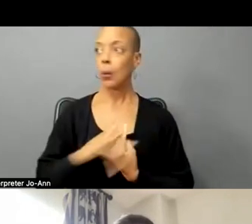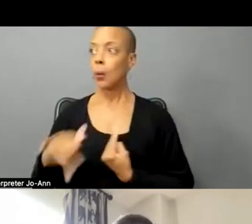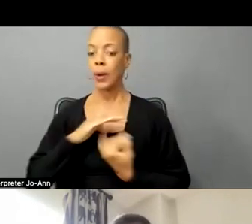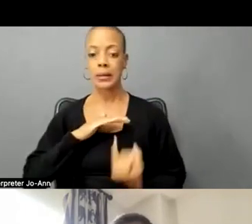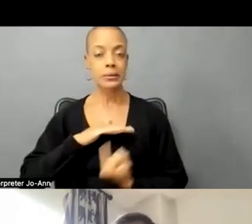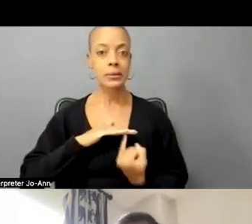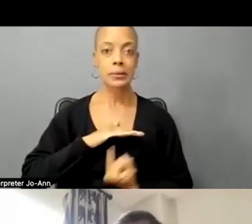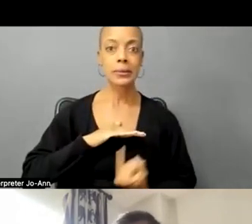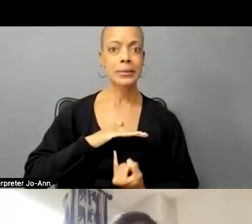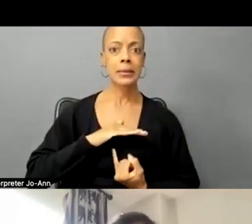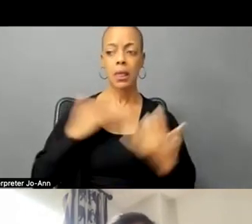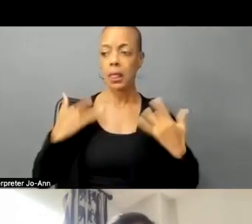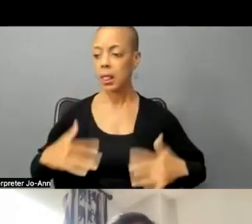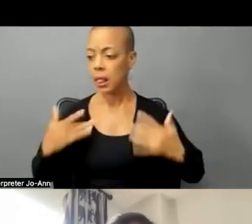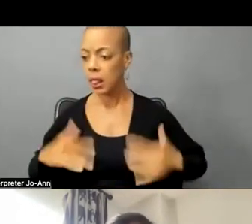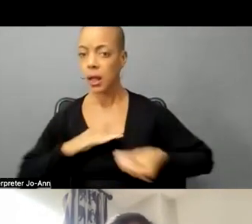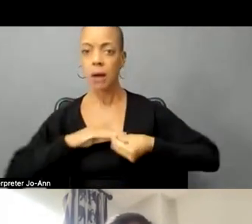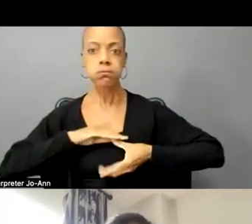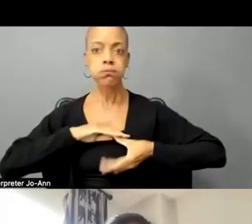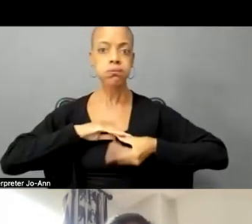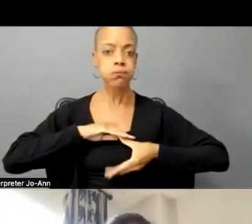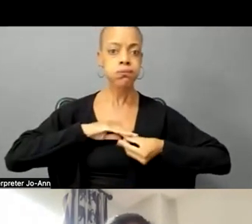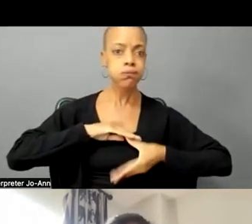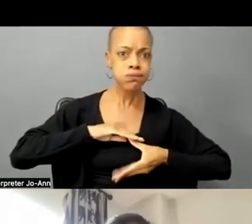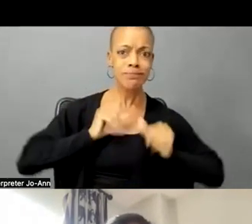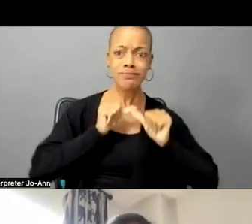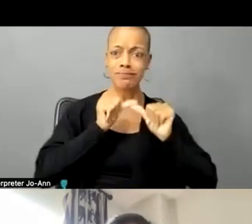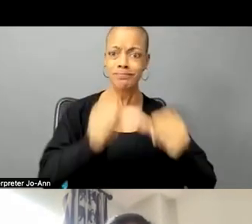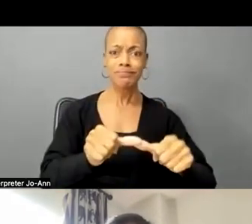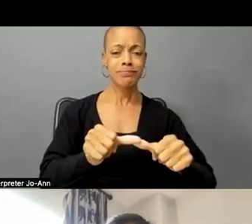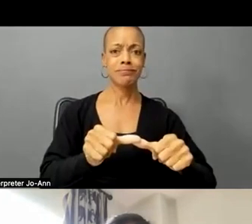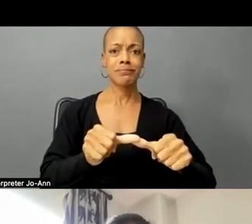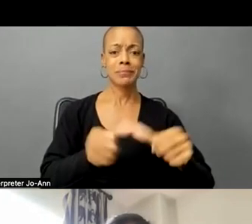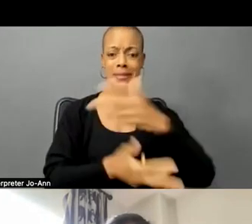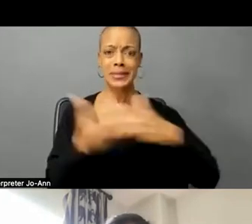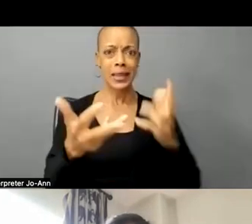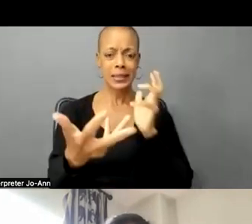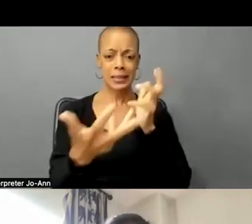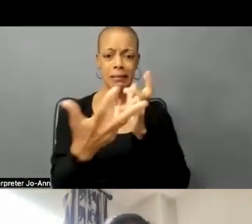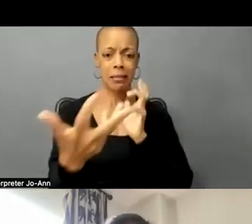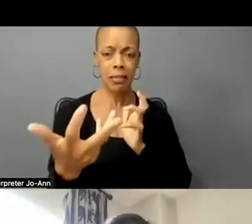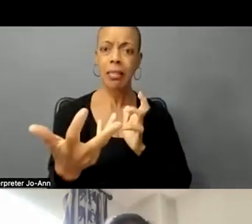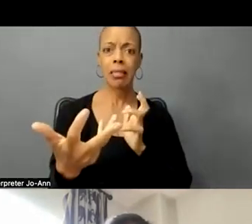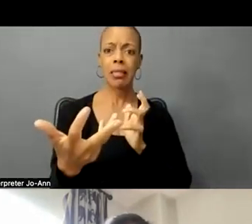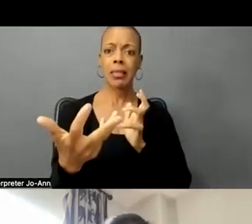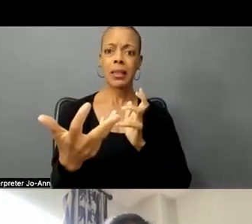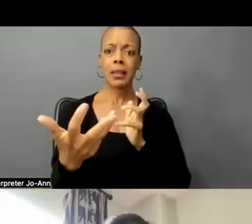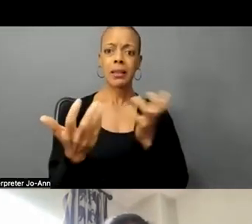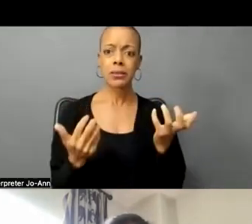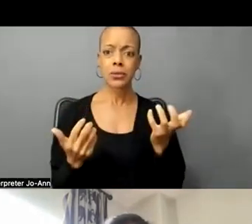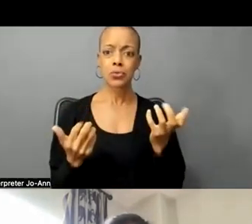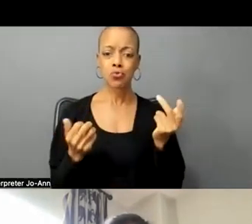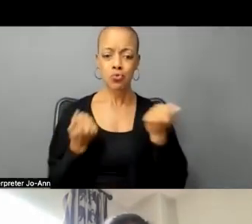such despair between our society, it's really hard to find ways to change and to